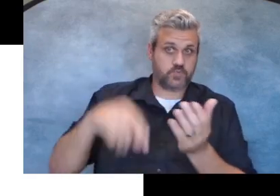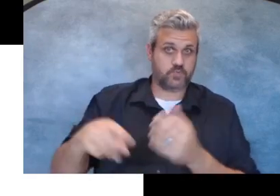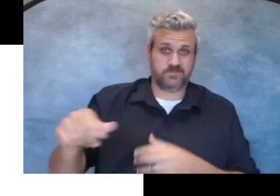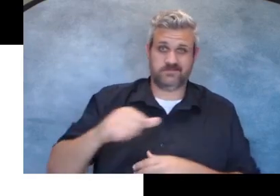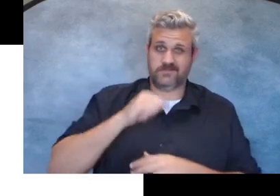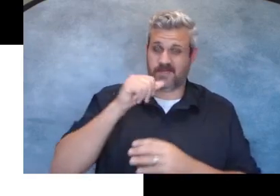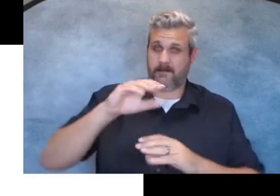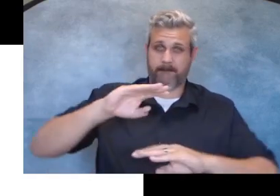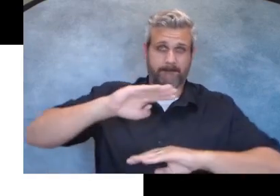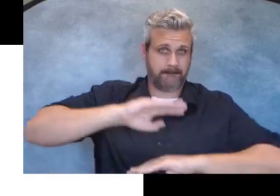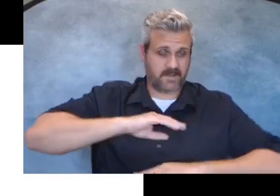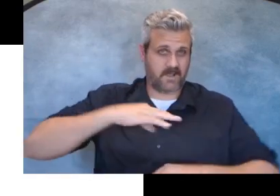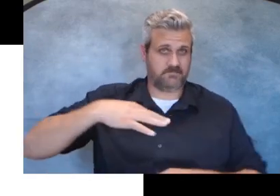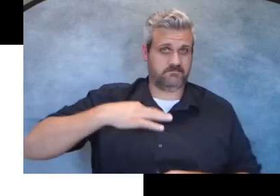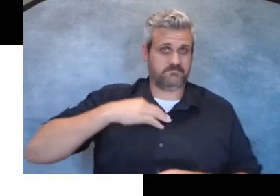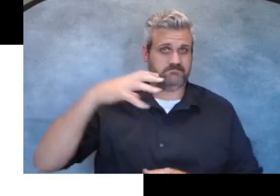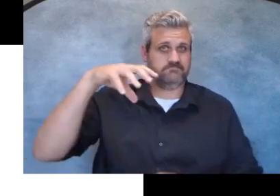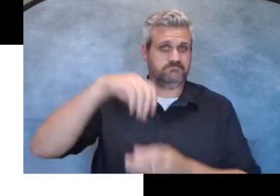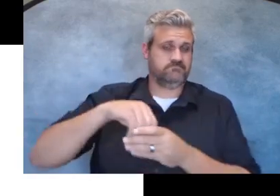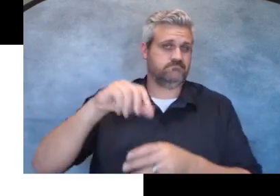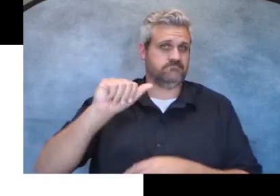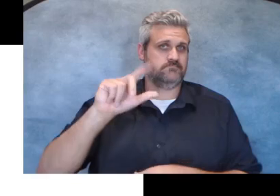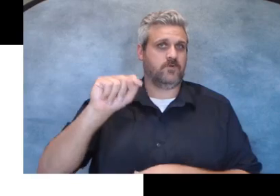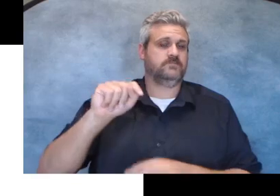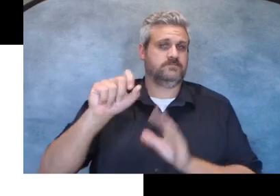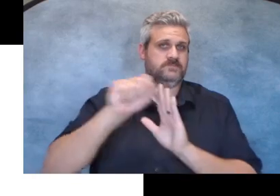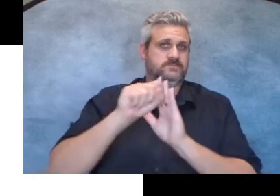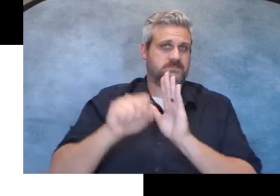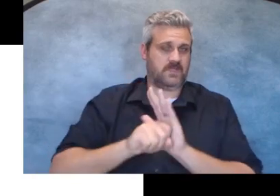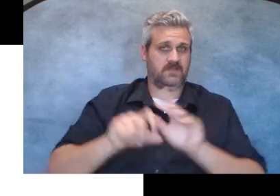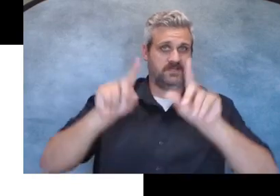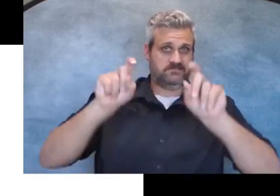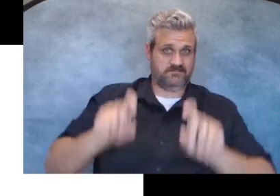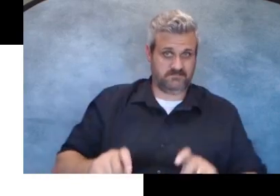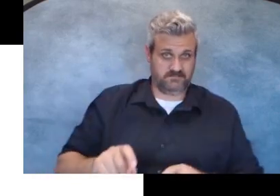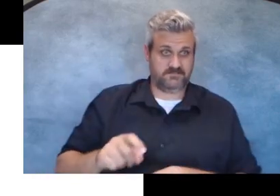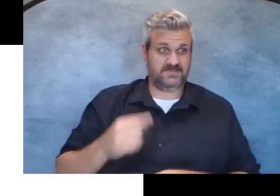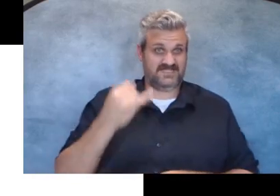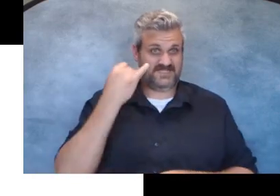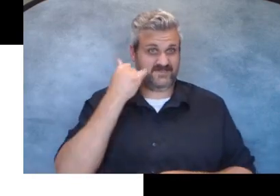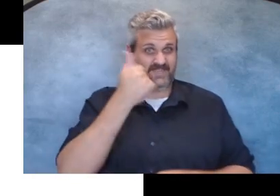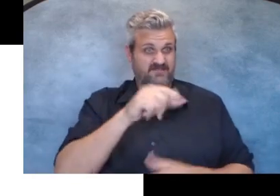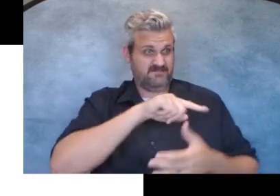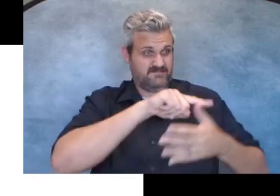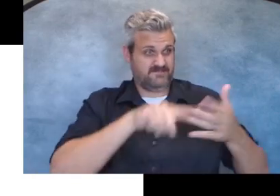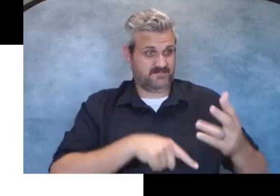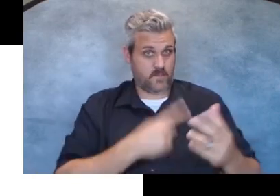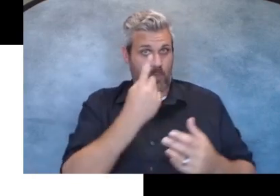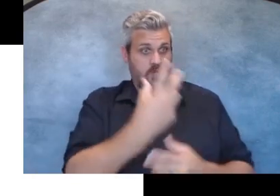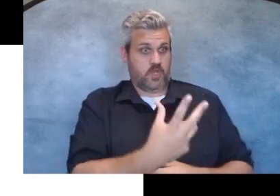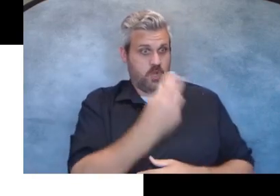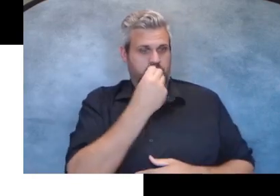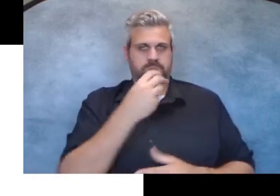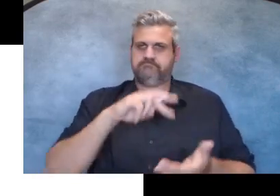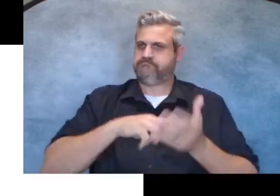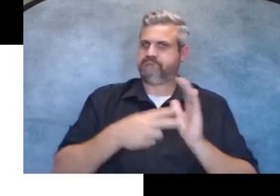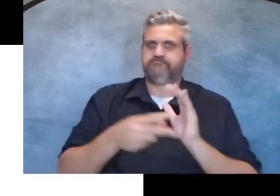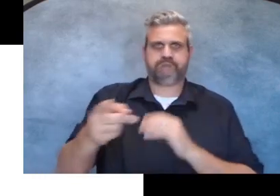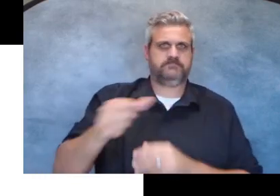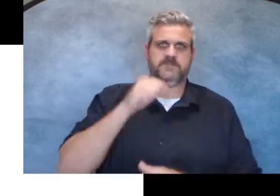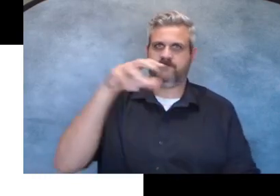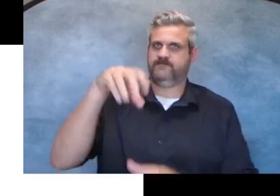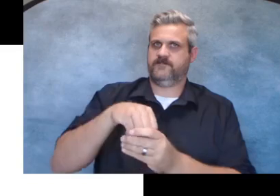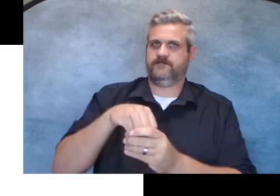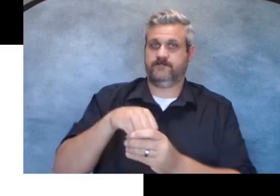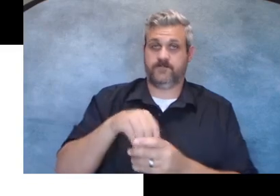meet eligibility to participate in the state alternate assessment if any of the criterion are answered no. As